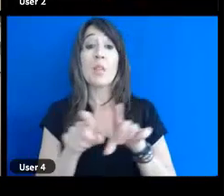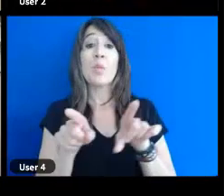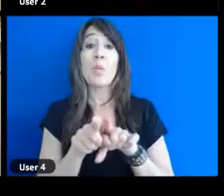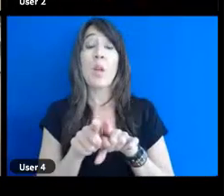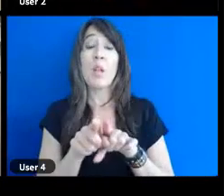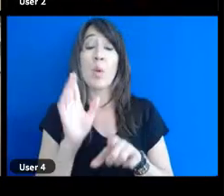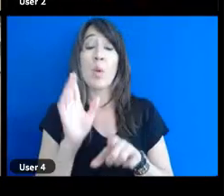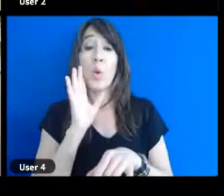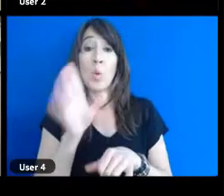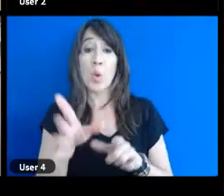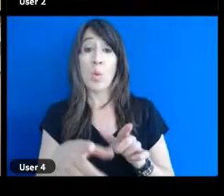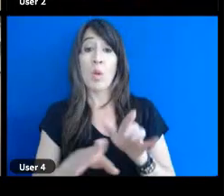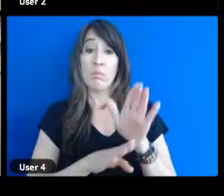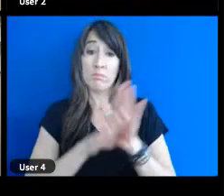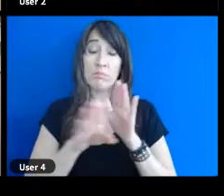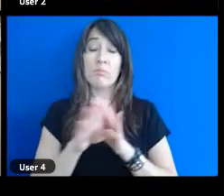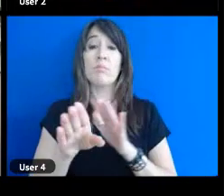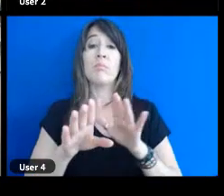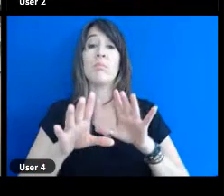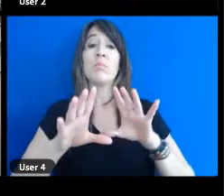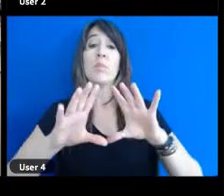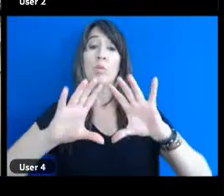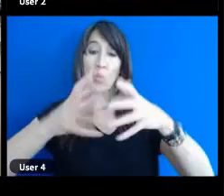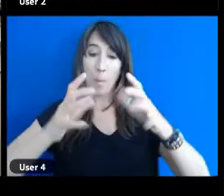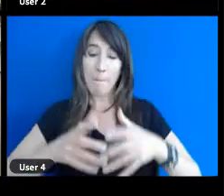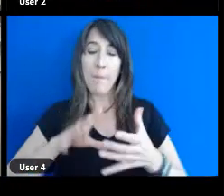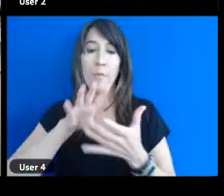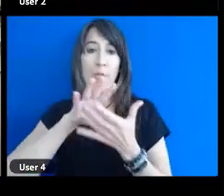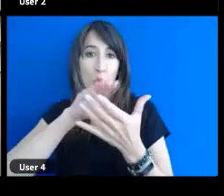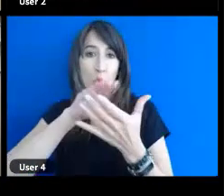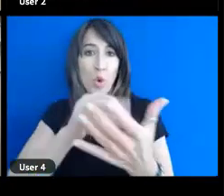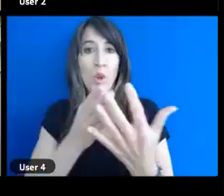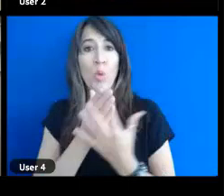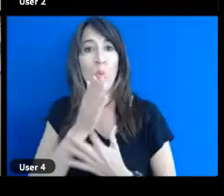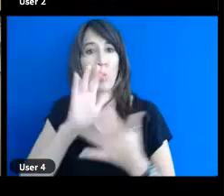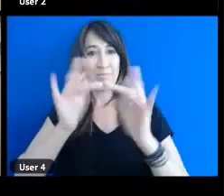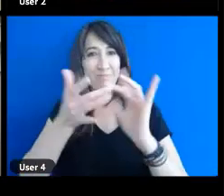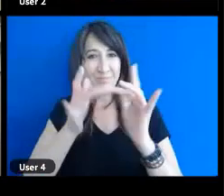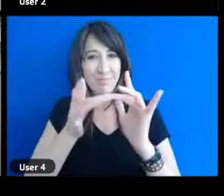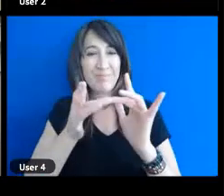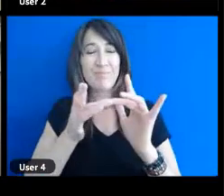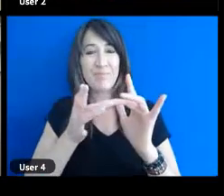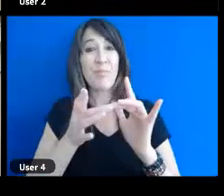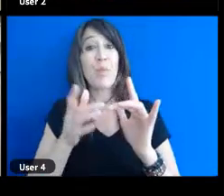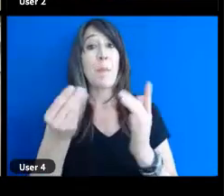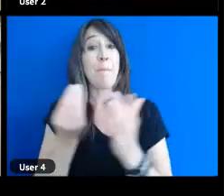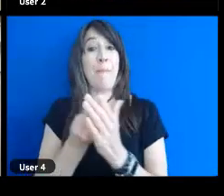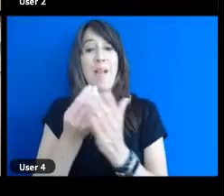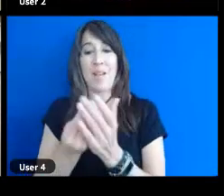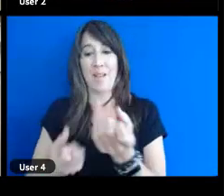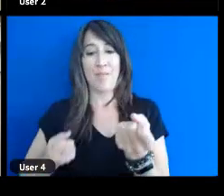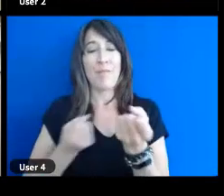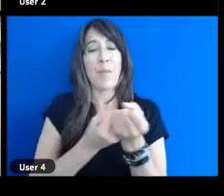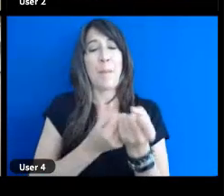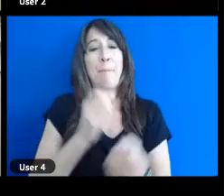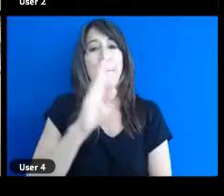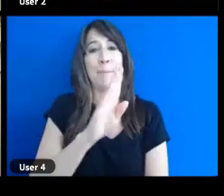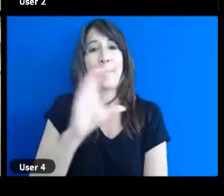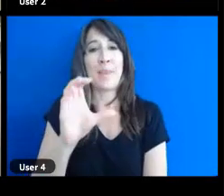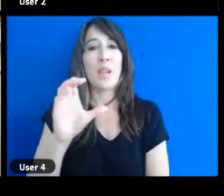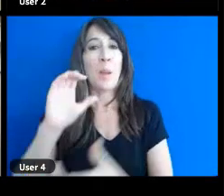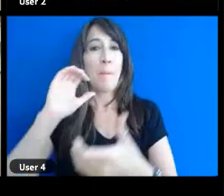that. And in addition, we'll be developing an e-learning series of modules over the next couple